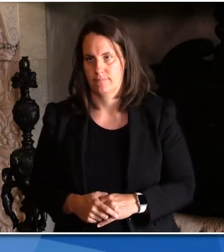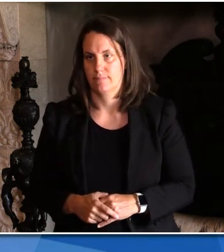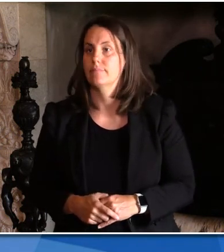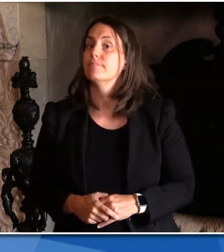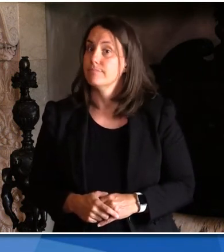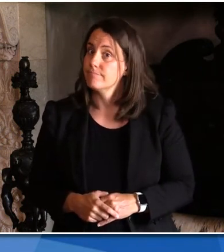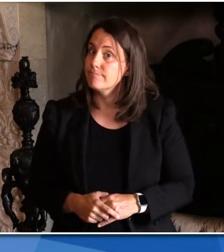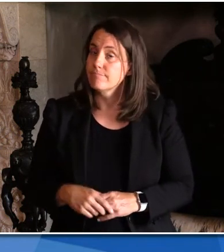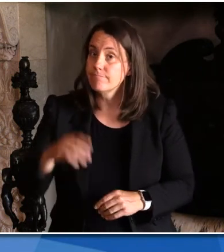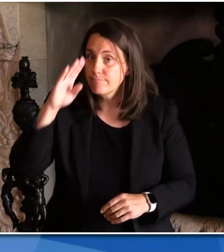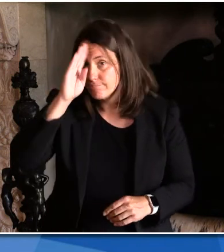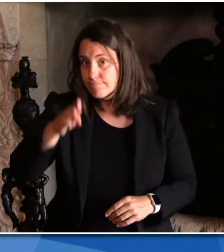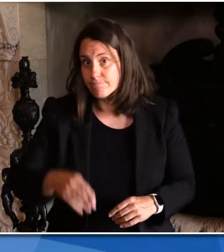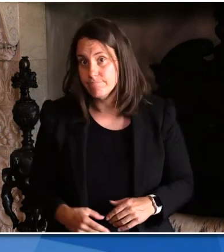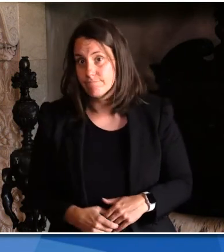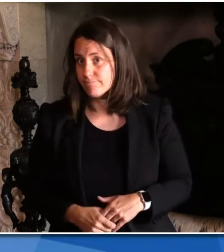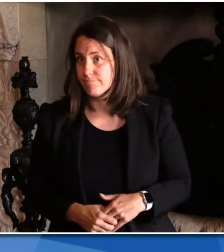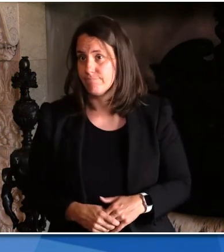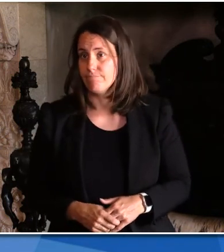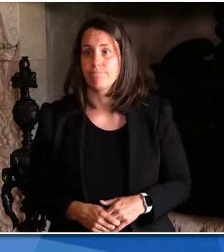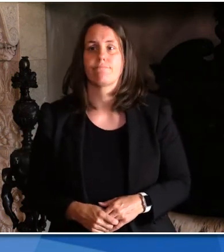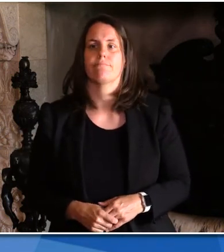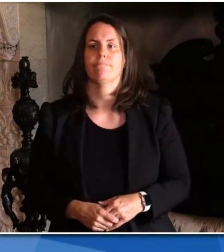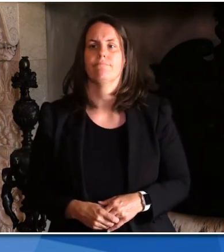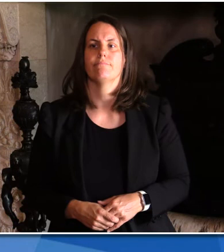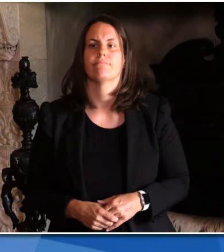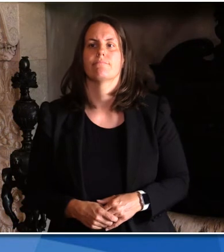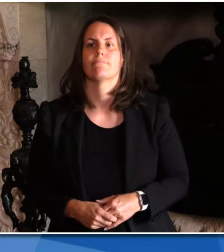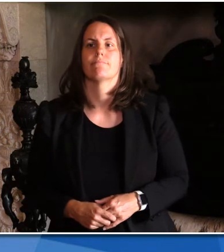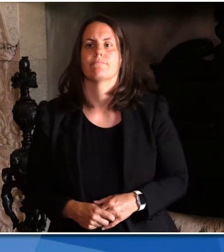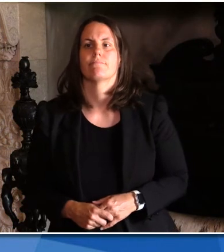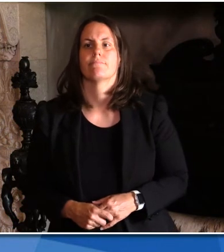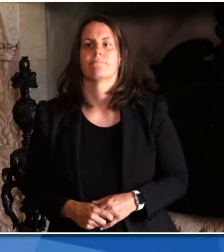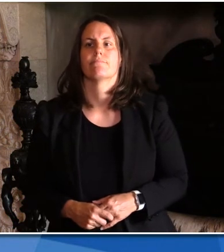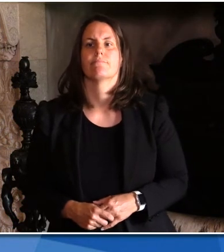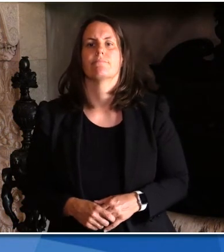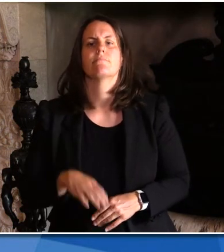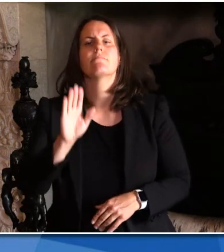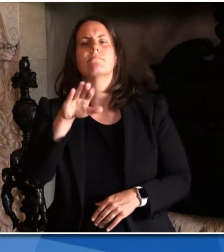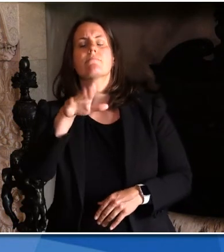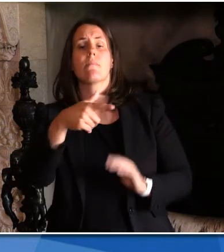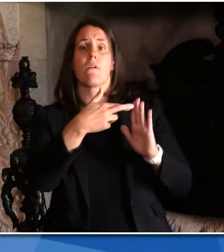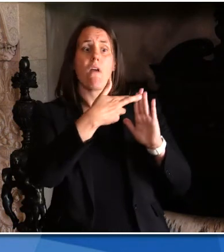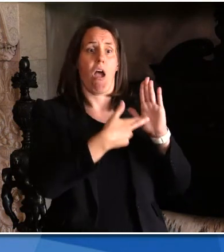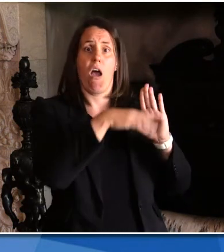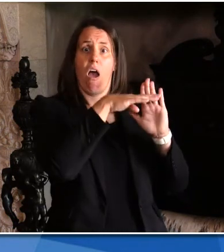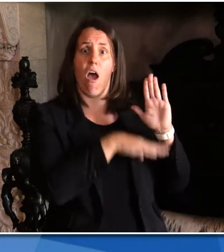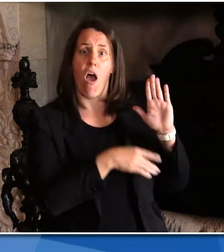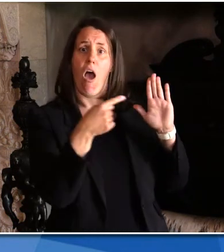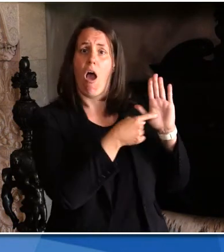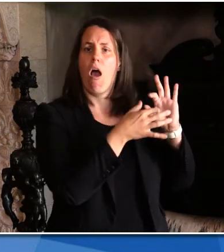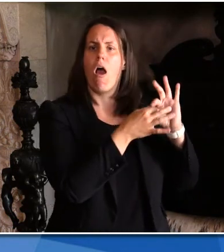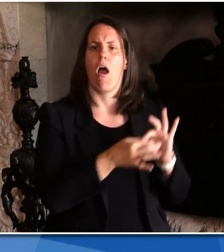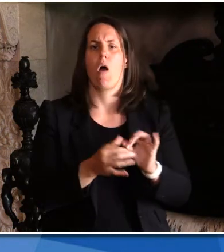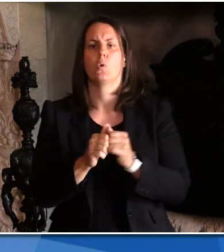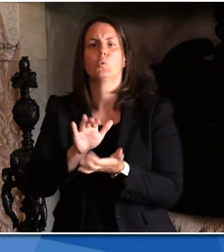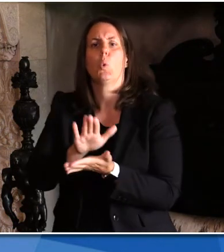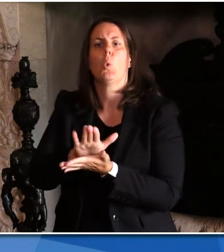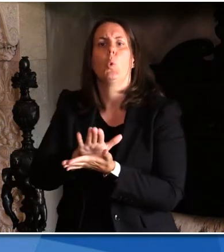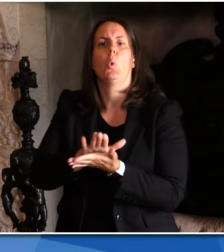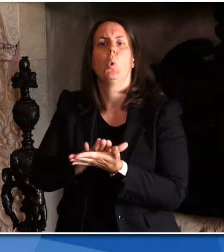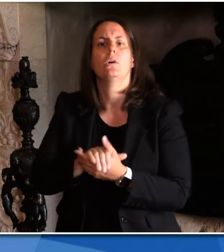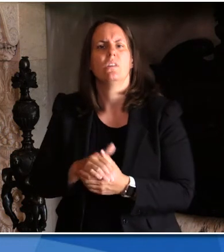Hello. The school reopening guidelines suggest, I believe, no more than 10 students in a classroom at a time. But do you think school